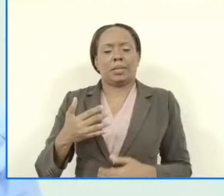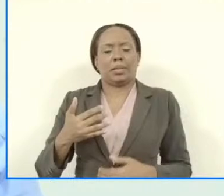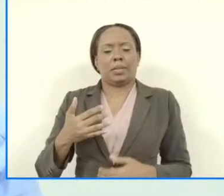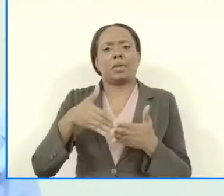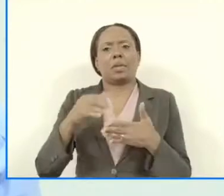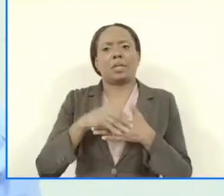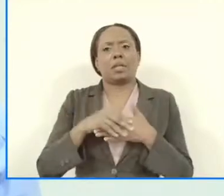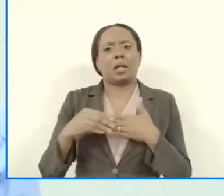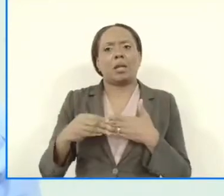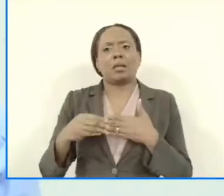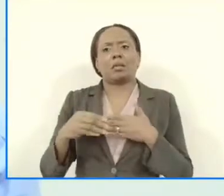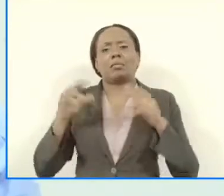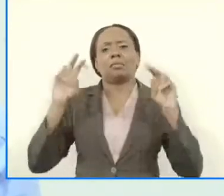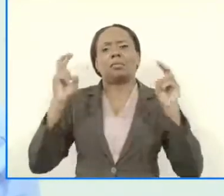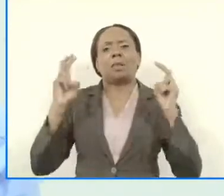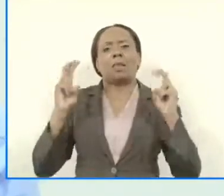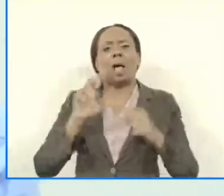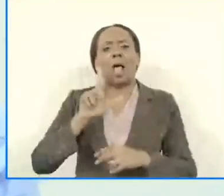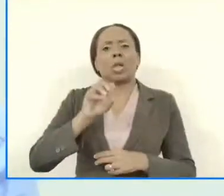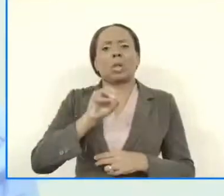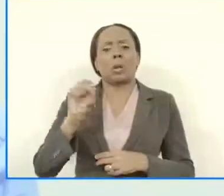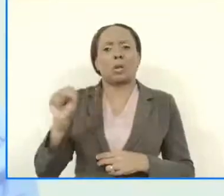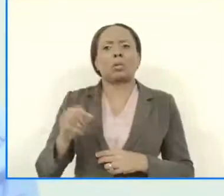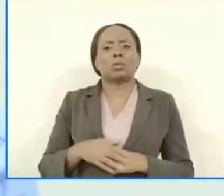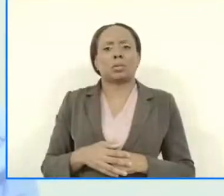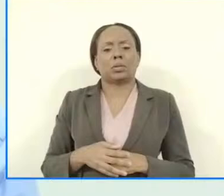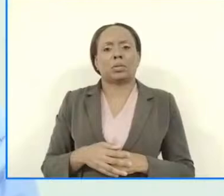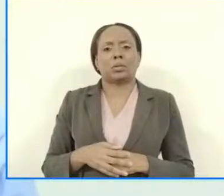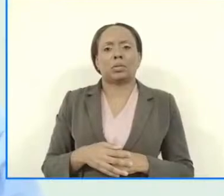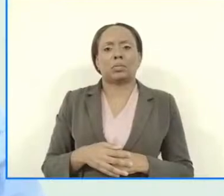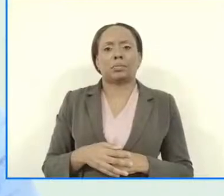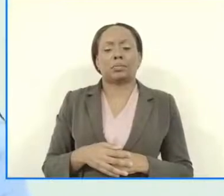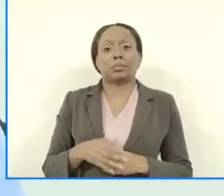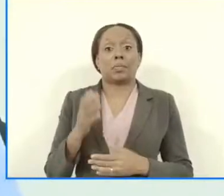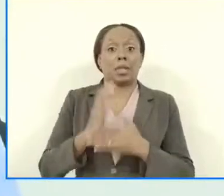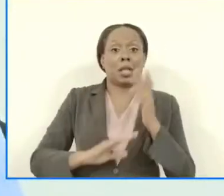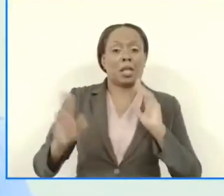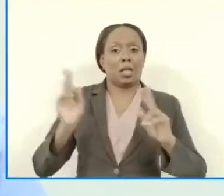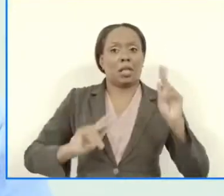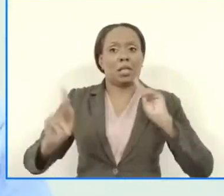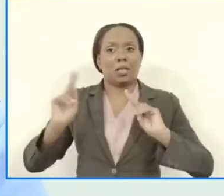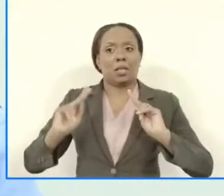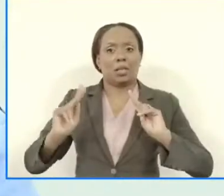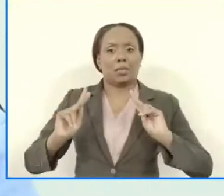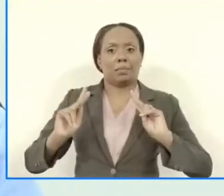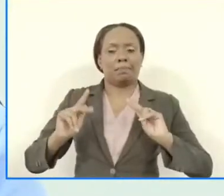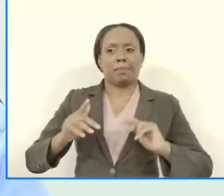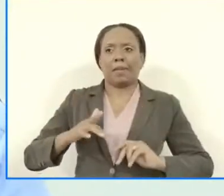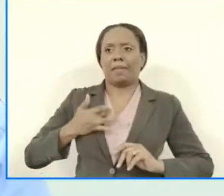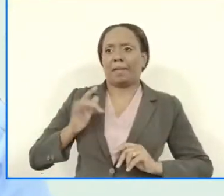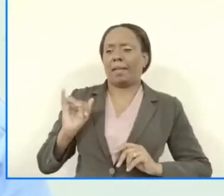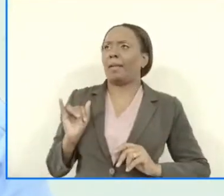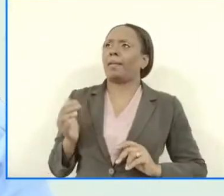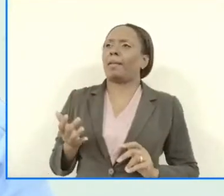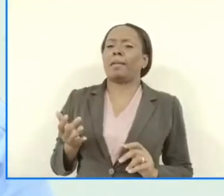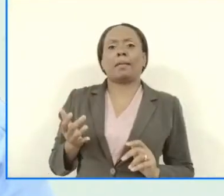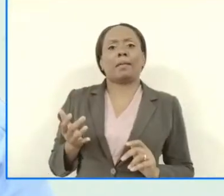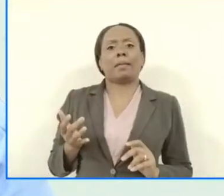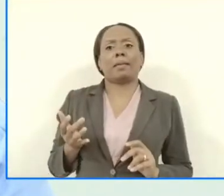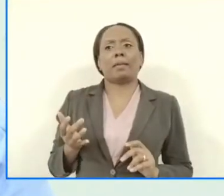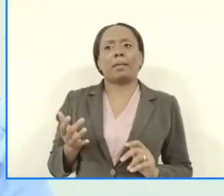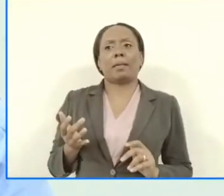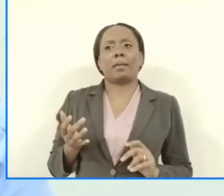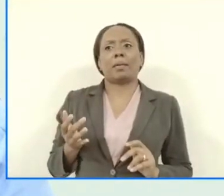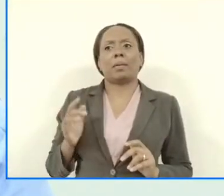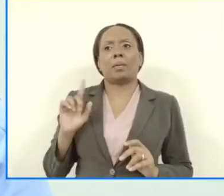claims or loss in Barbados. I just want to make it very clear because there seemed to have been some misapprehension by the public that this was only